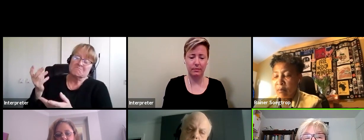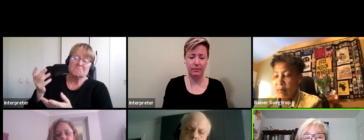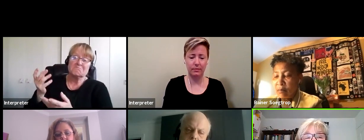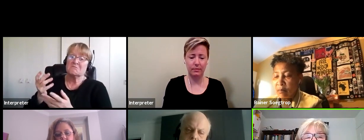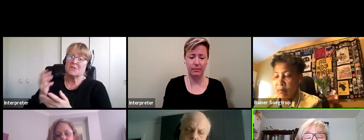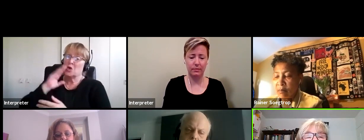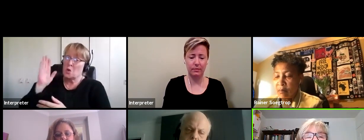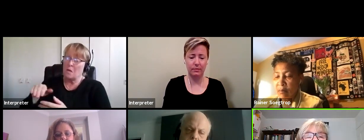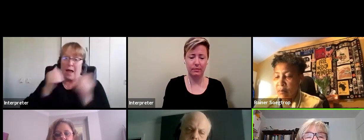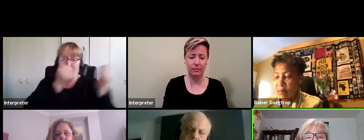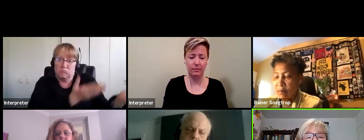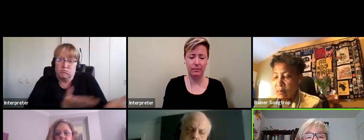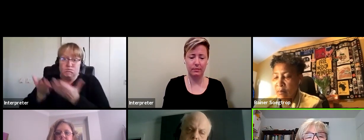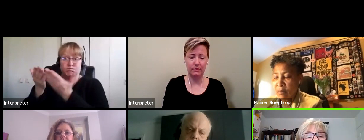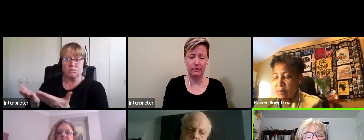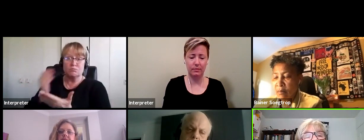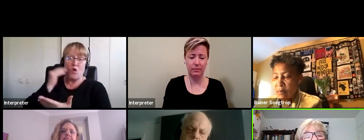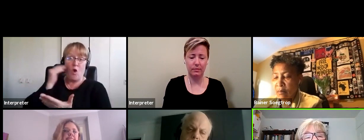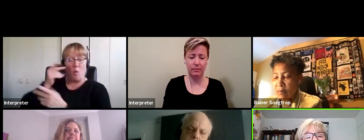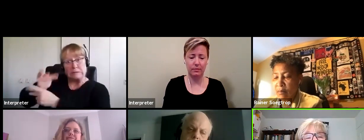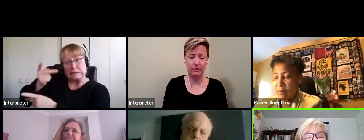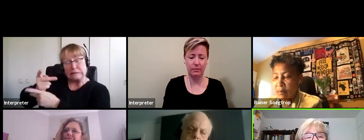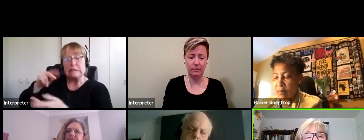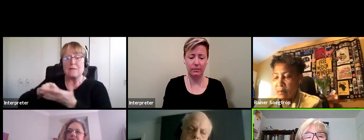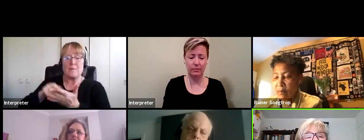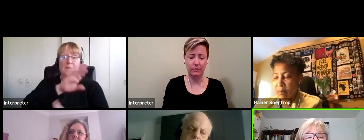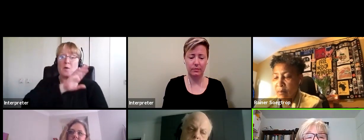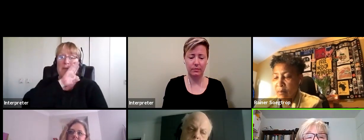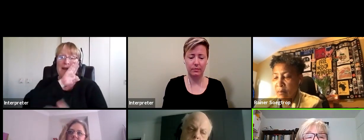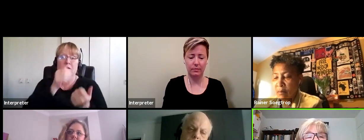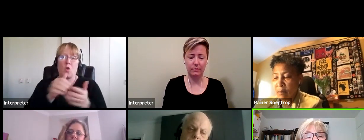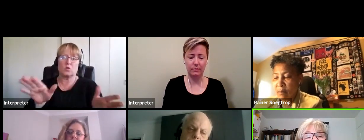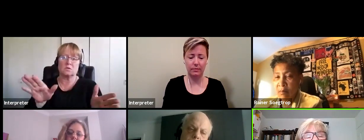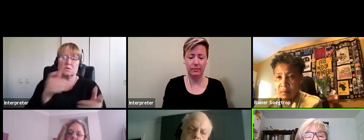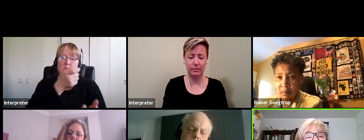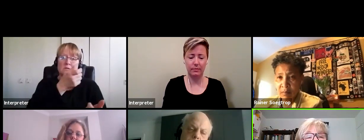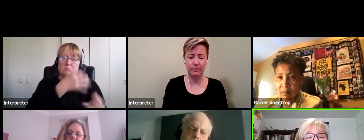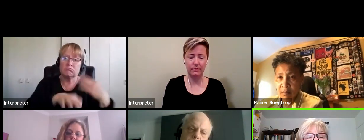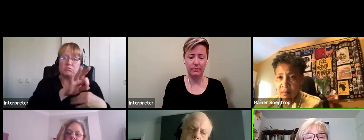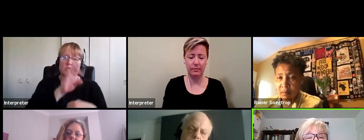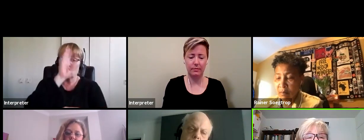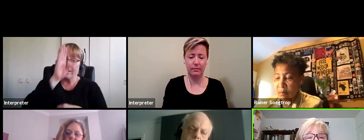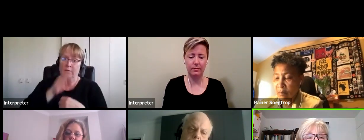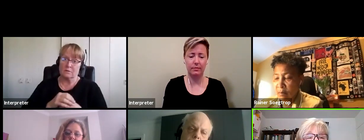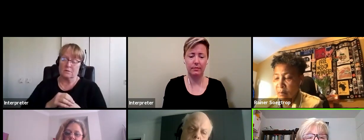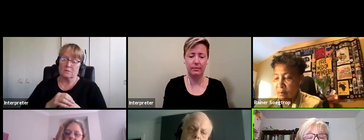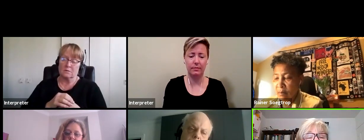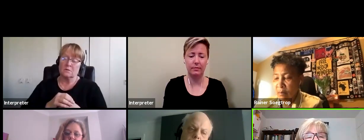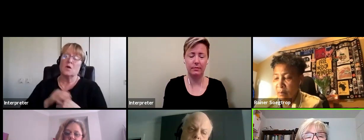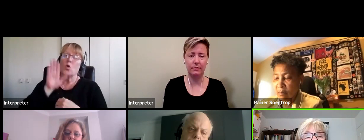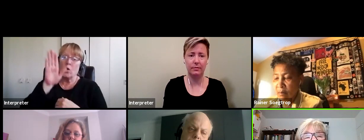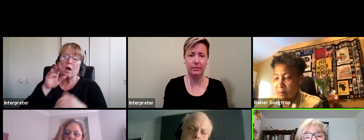lose their bed. Following the crisis, they will be allowed to go back into the home. They'll get a high priority for